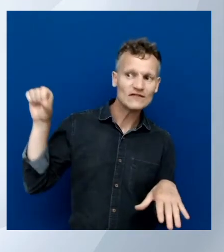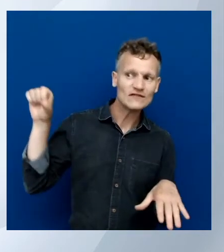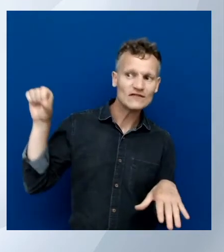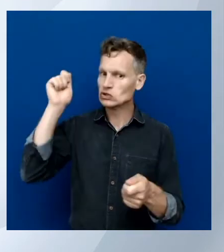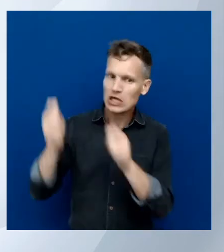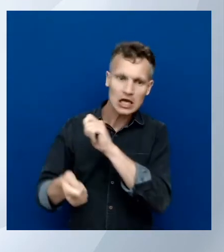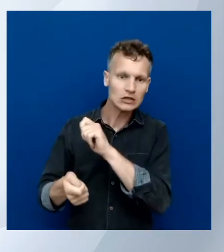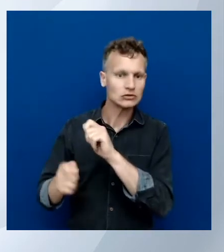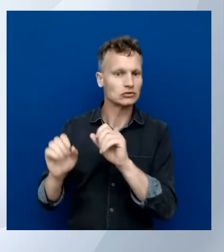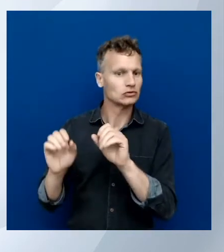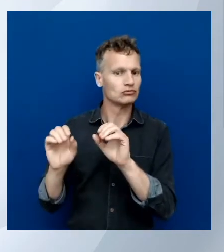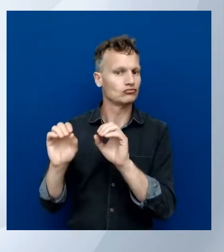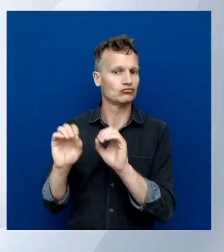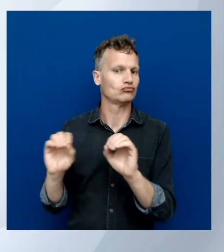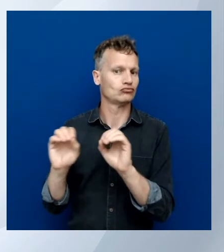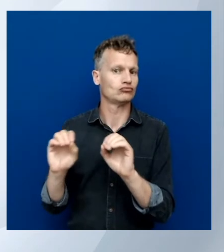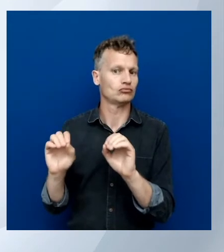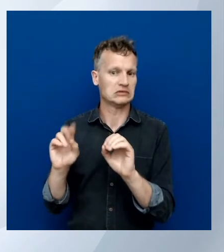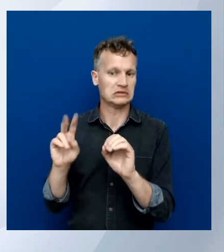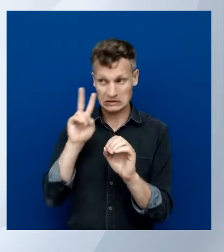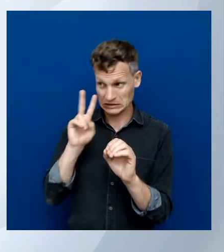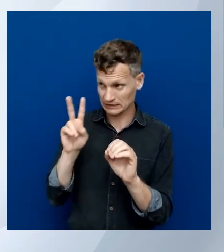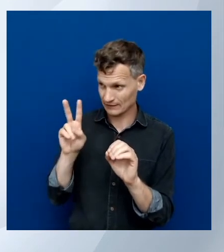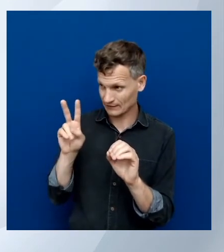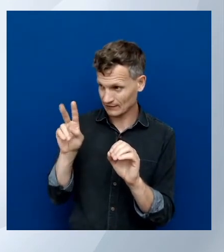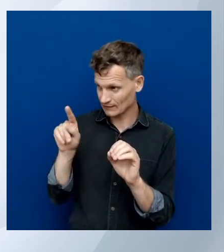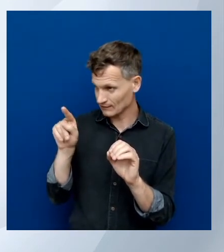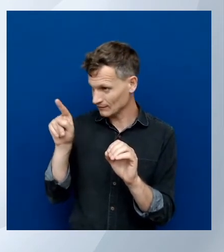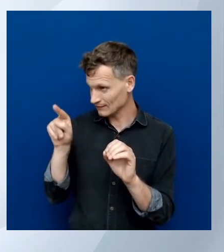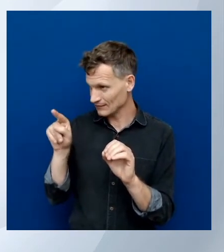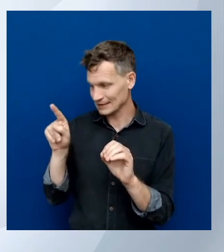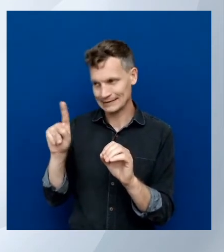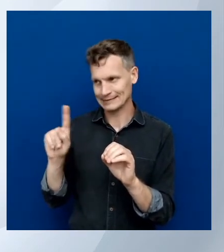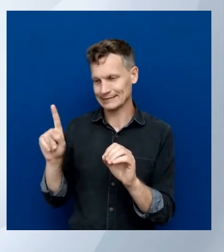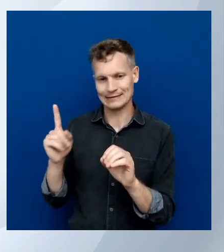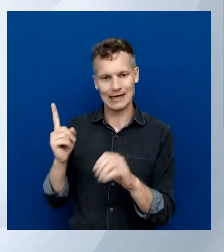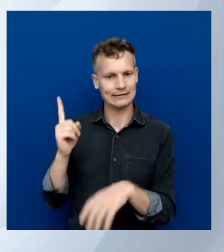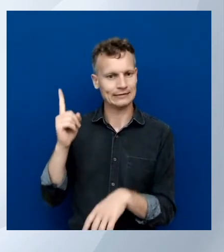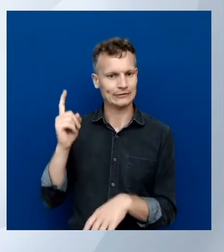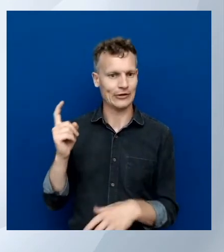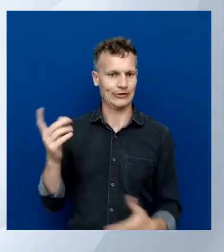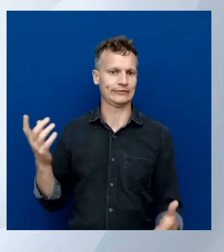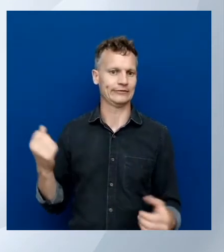Let me see if it has run. No, it's not started yet. Why is it not started?